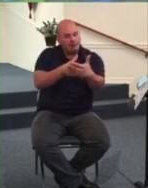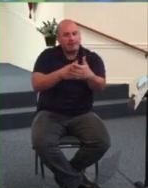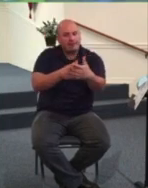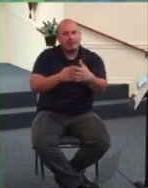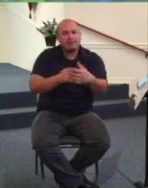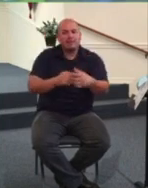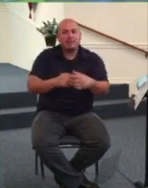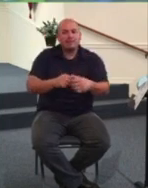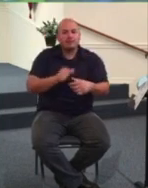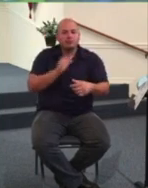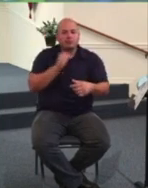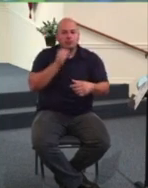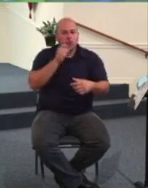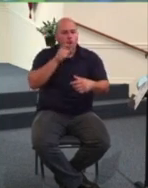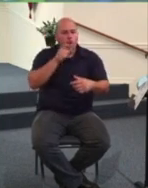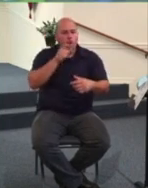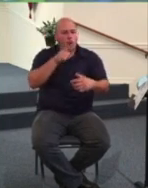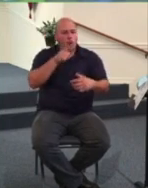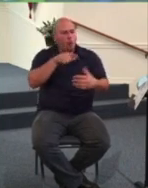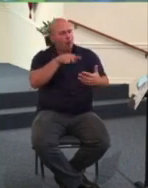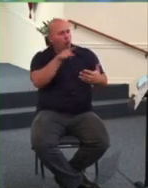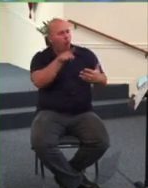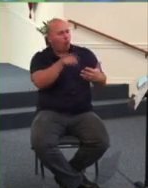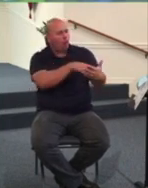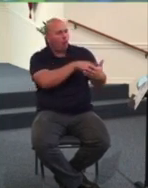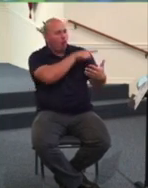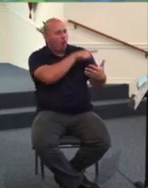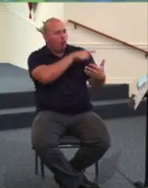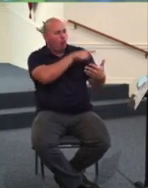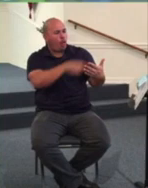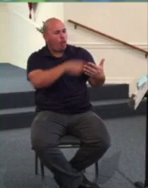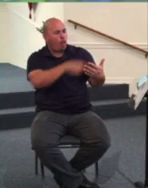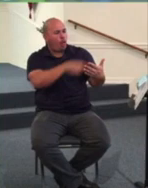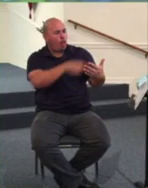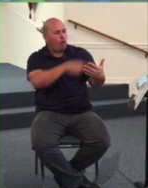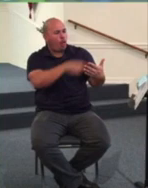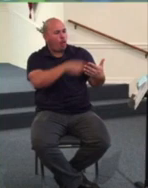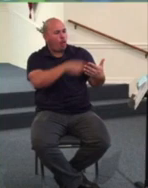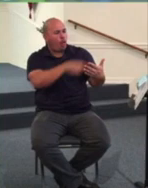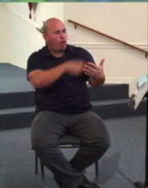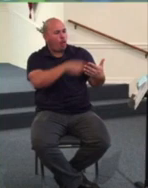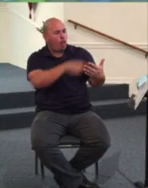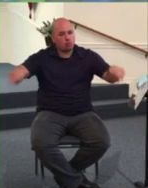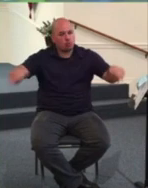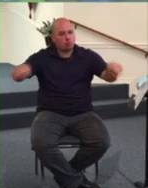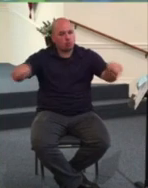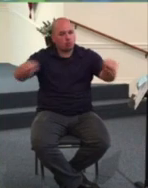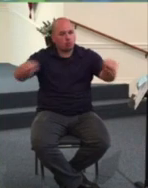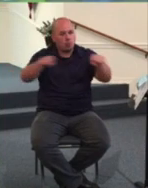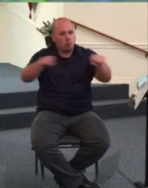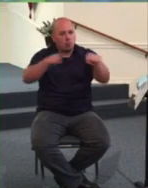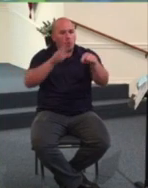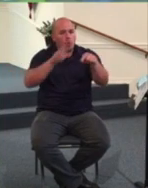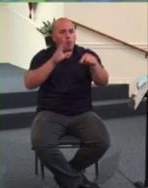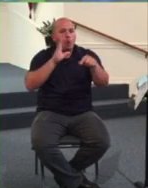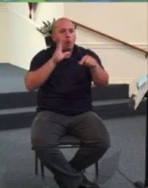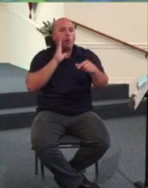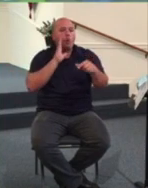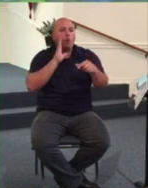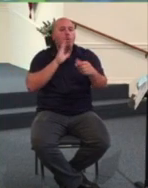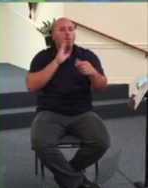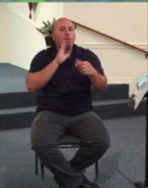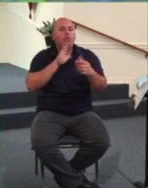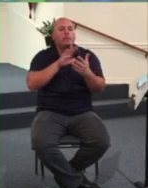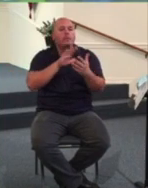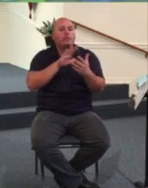be condemned. Forgive, and you will be forgiven. Give, and it will be given to